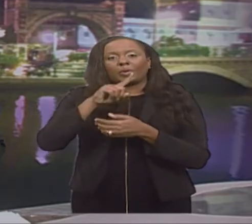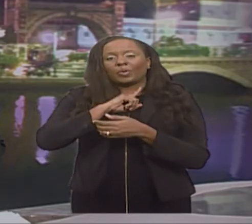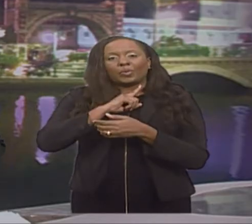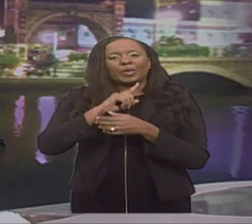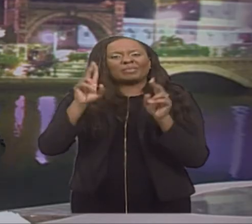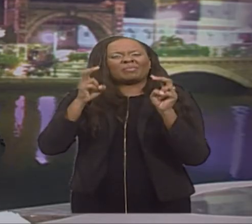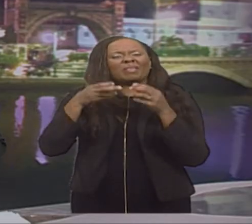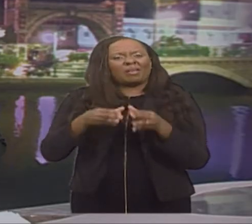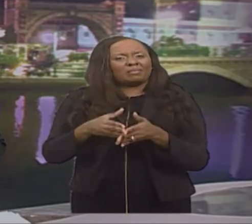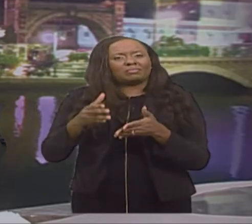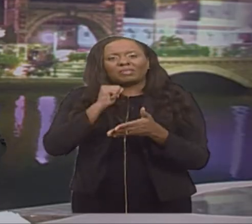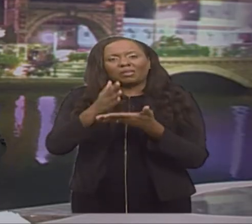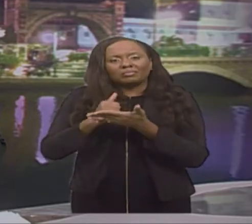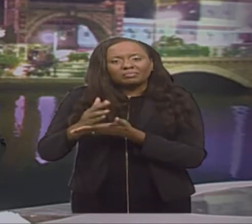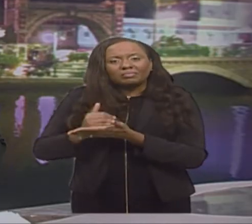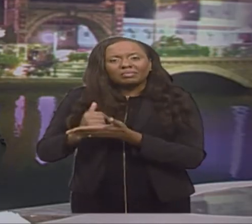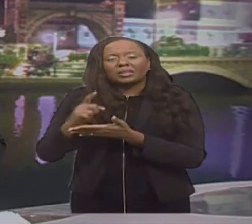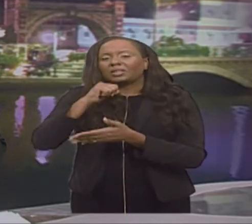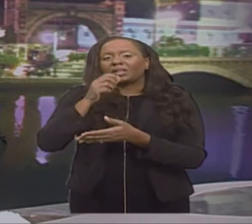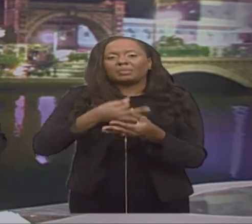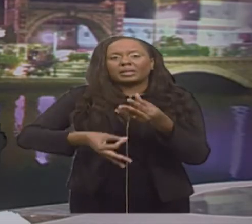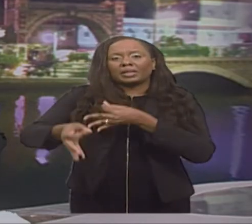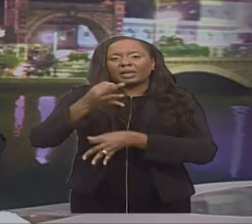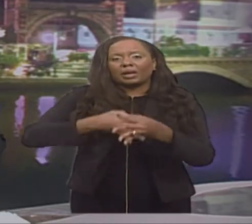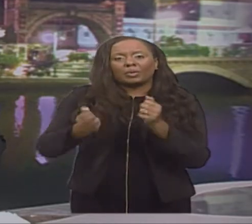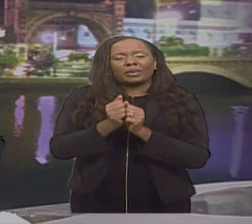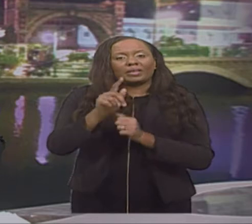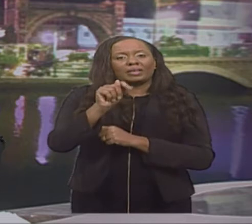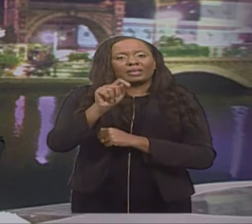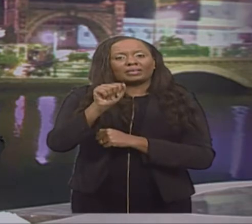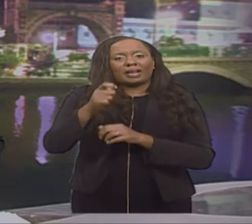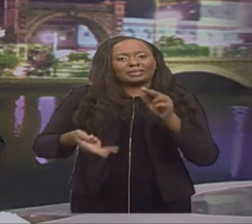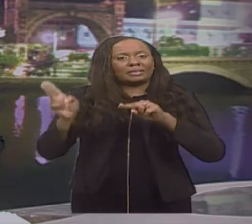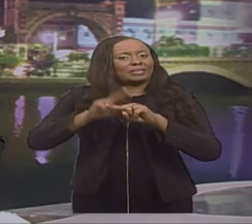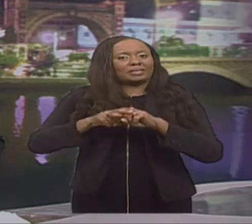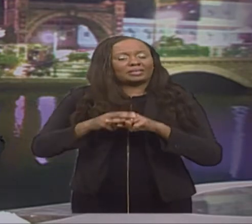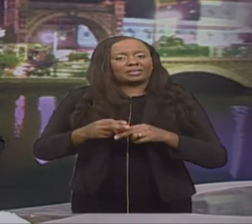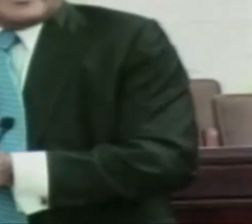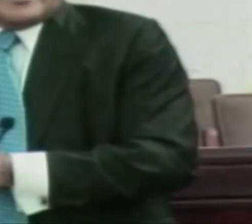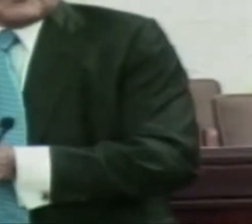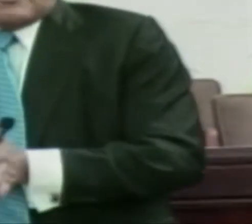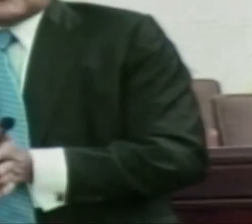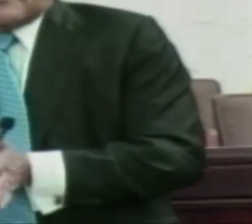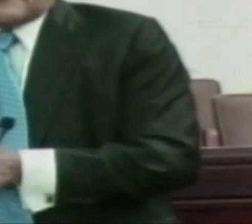international business sector should not have been replaced by increased taxes. If you seek to replace